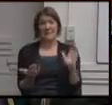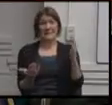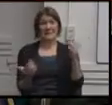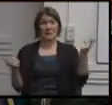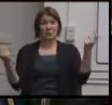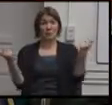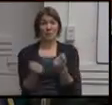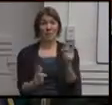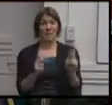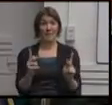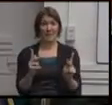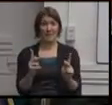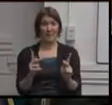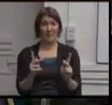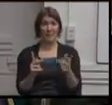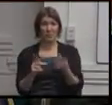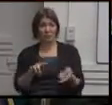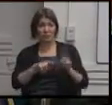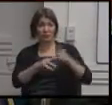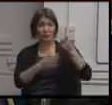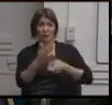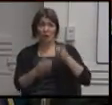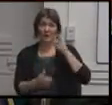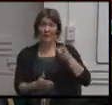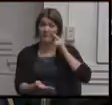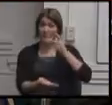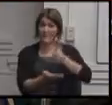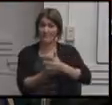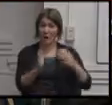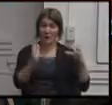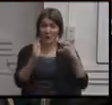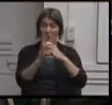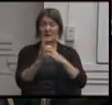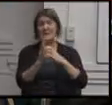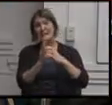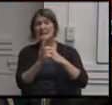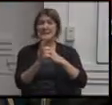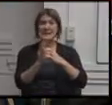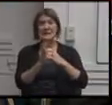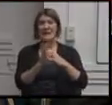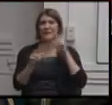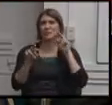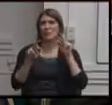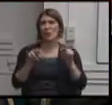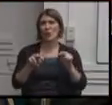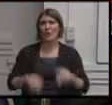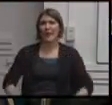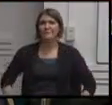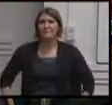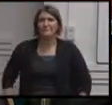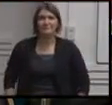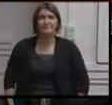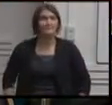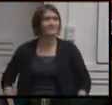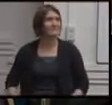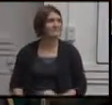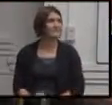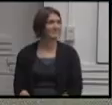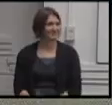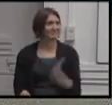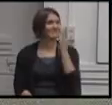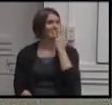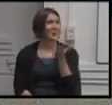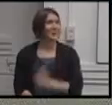it's not a cut and dry decision, I think. But so we'll have to we should look at that carefully. So.